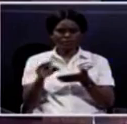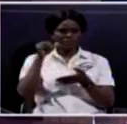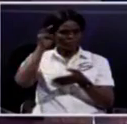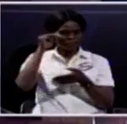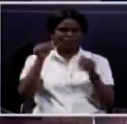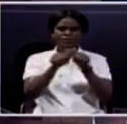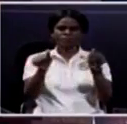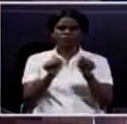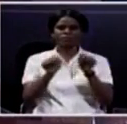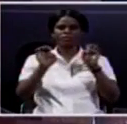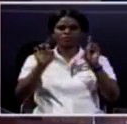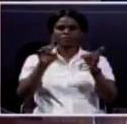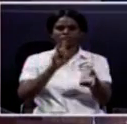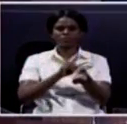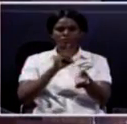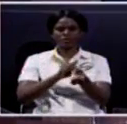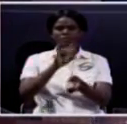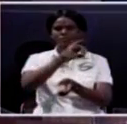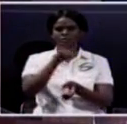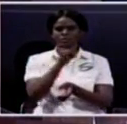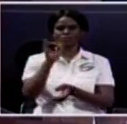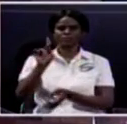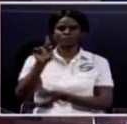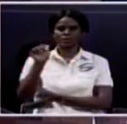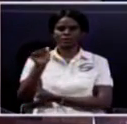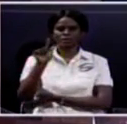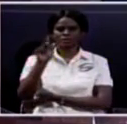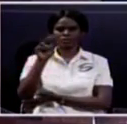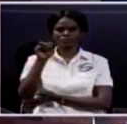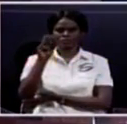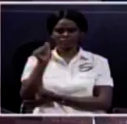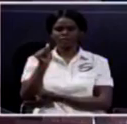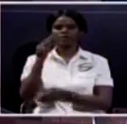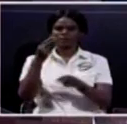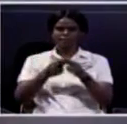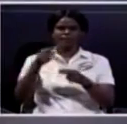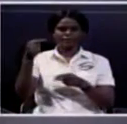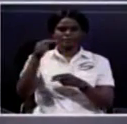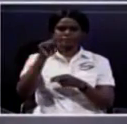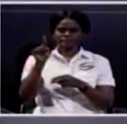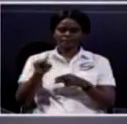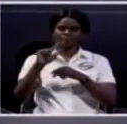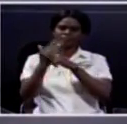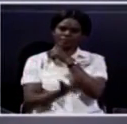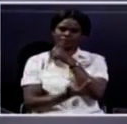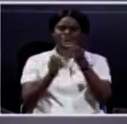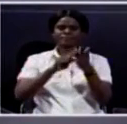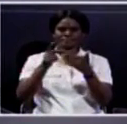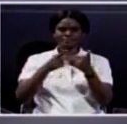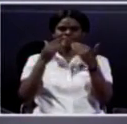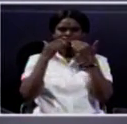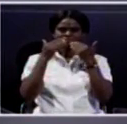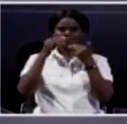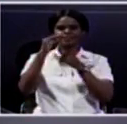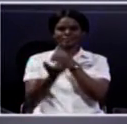General Education, Dr. Jobbicks Kalumba. And I'm your host, Grevaza Zulu. Doc, welcome to the program. Thank you, and how are you? And welcome